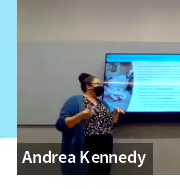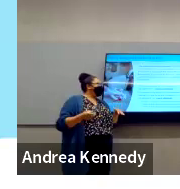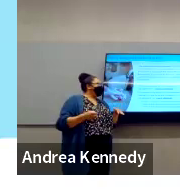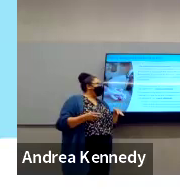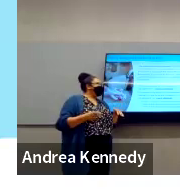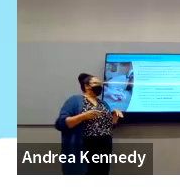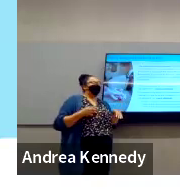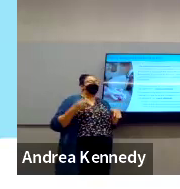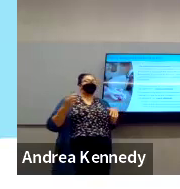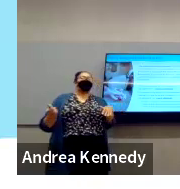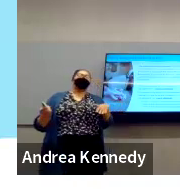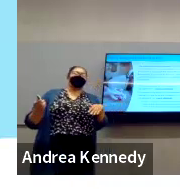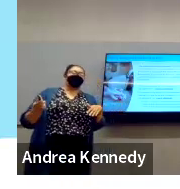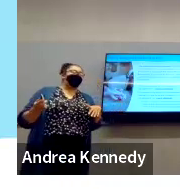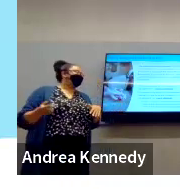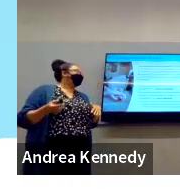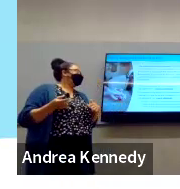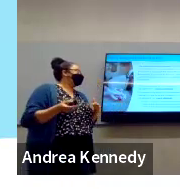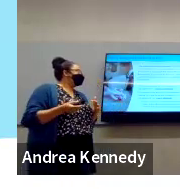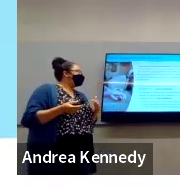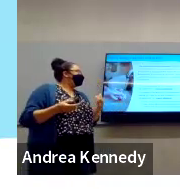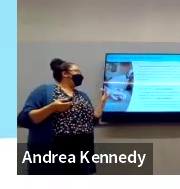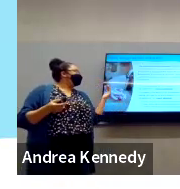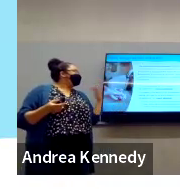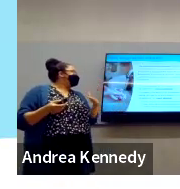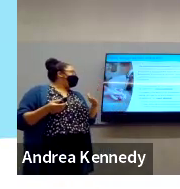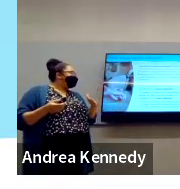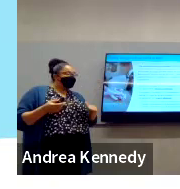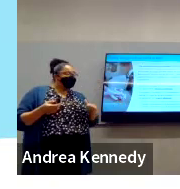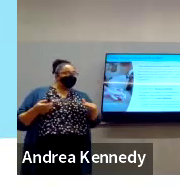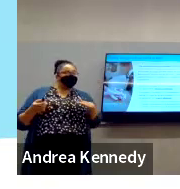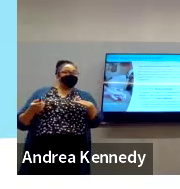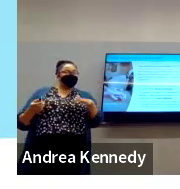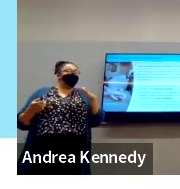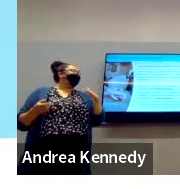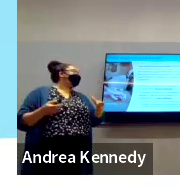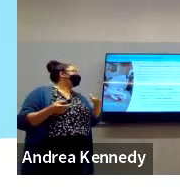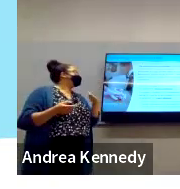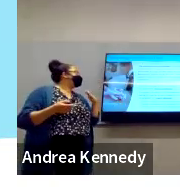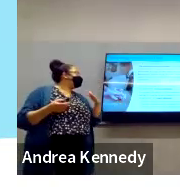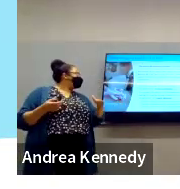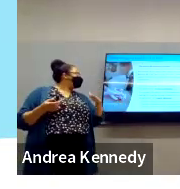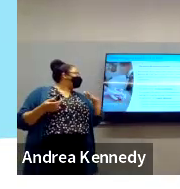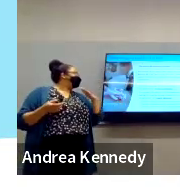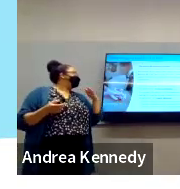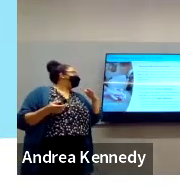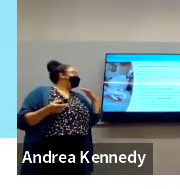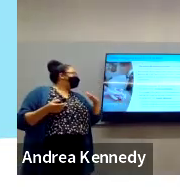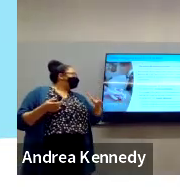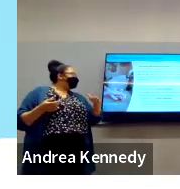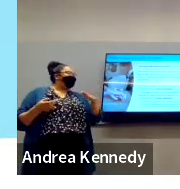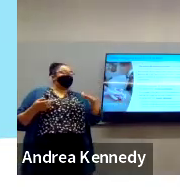the final notice of determination that's sent out to each tenant is less than the average